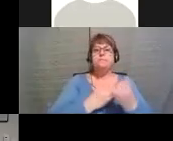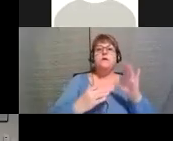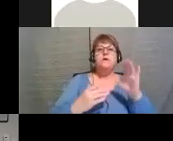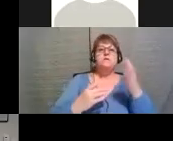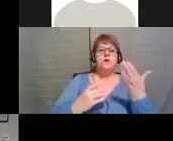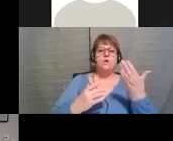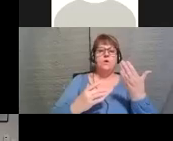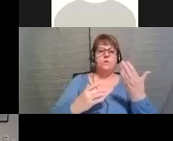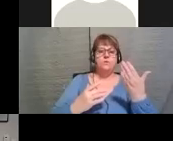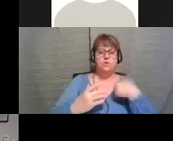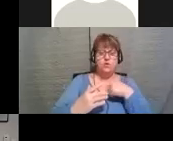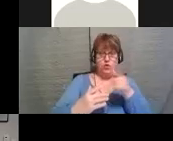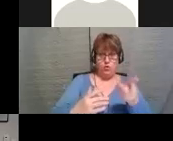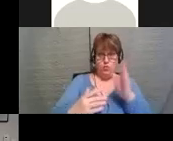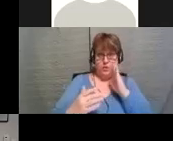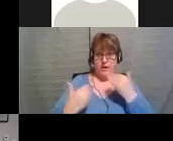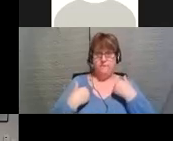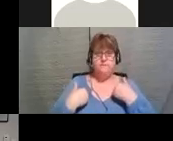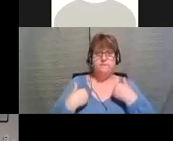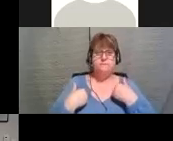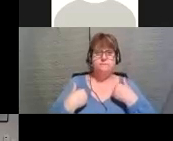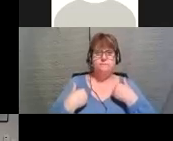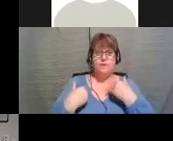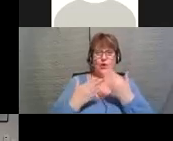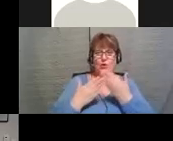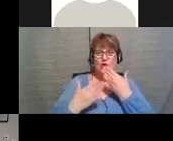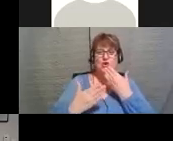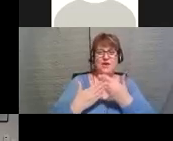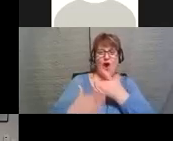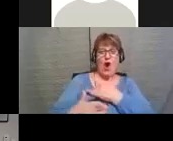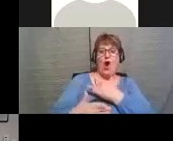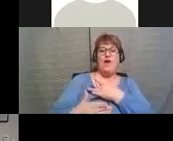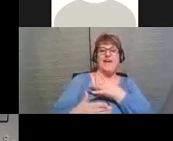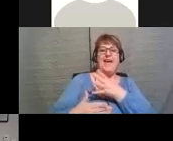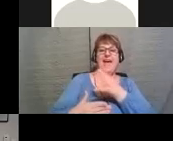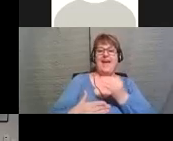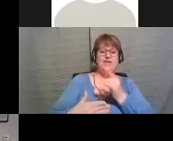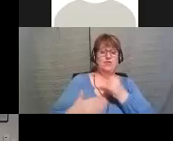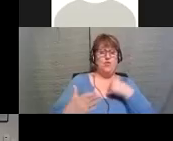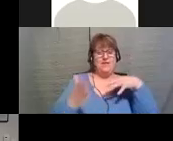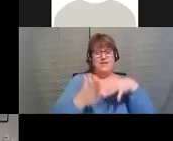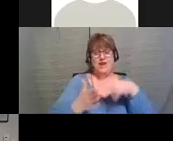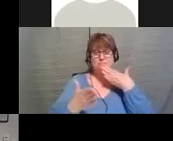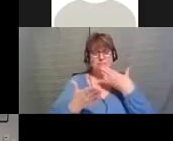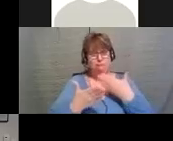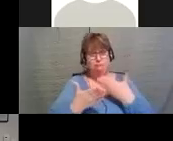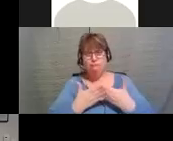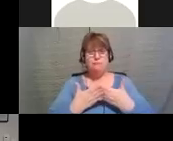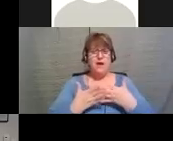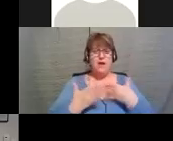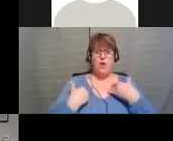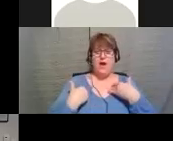you not only have a good heart, but you've backed it up with some diligent study and some actual field